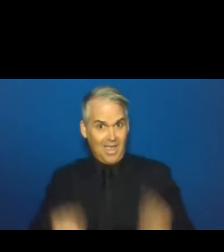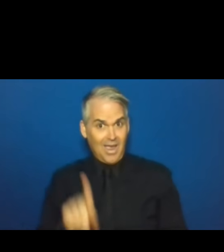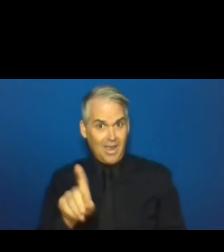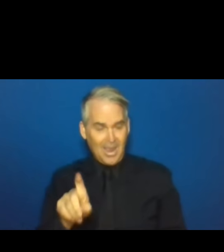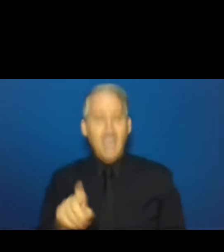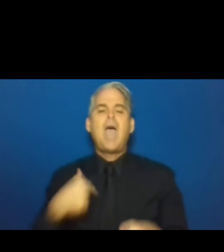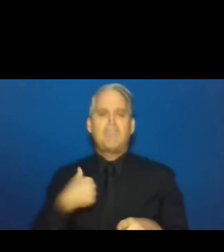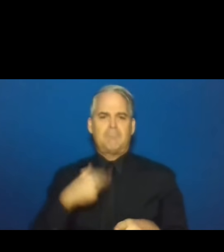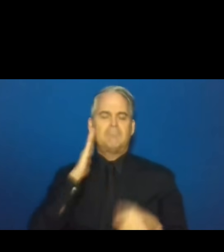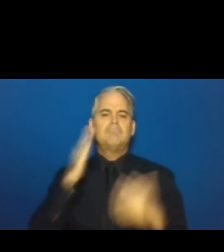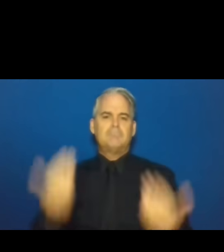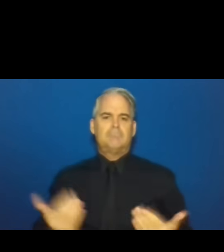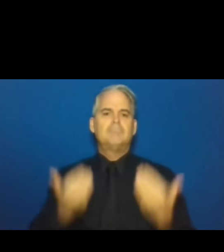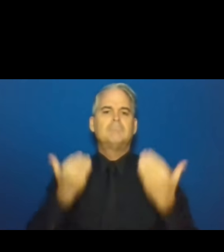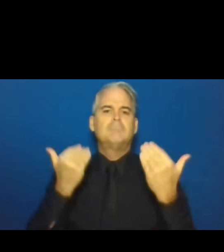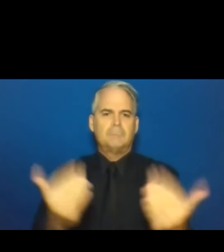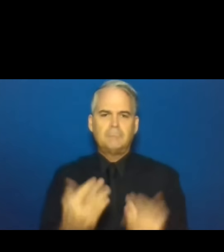stronger actions.